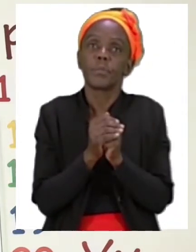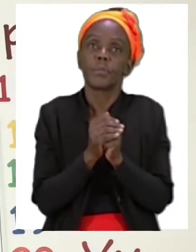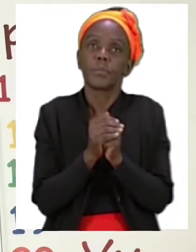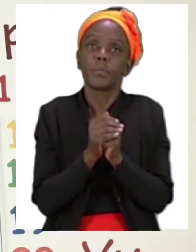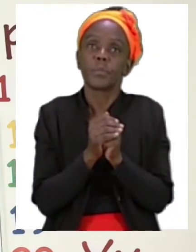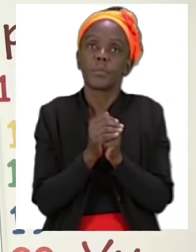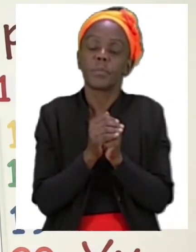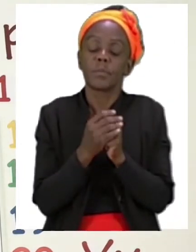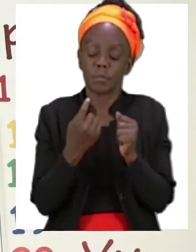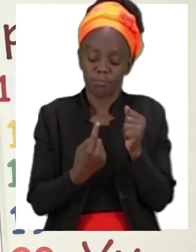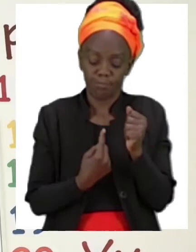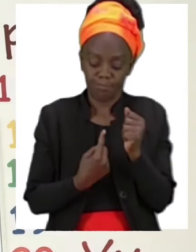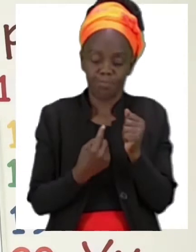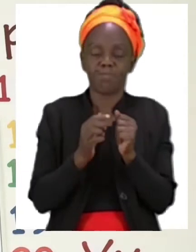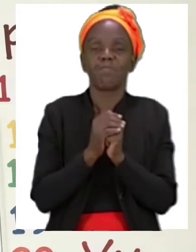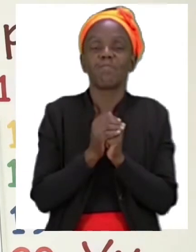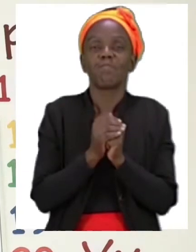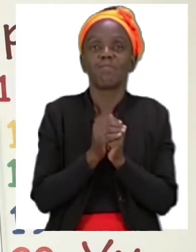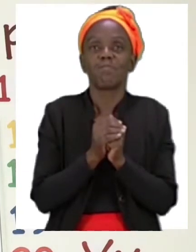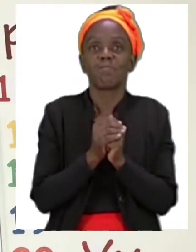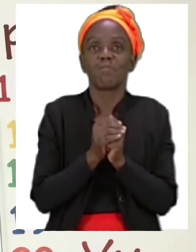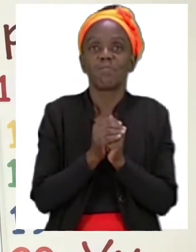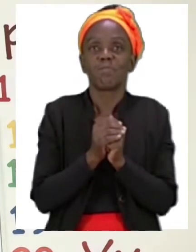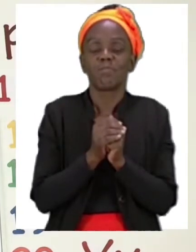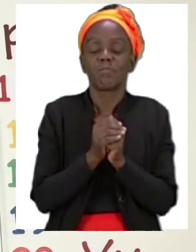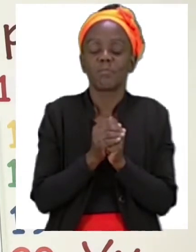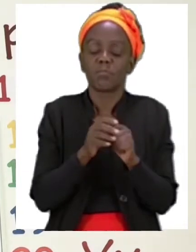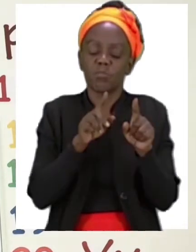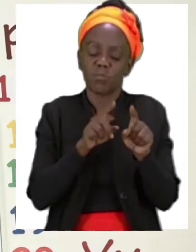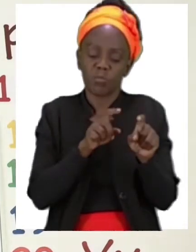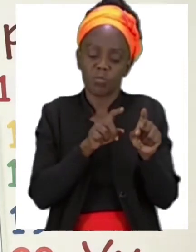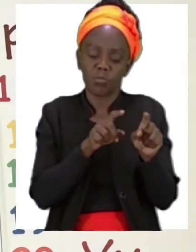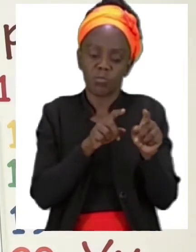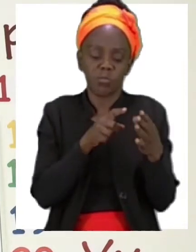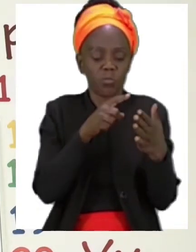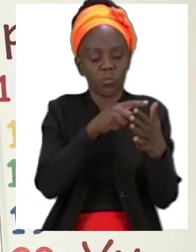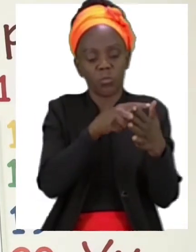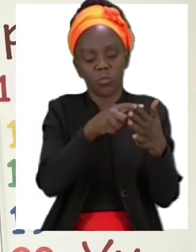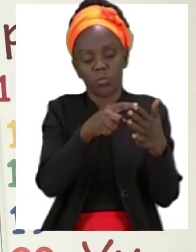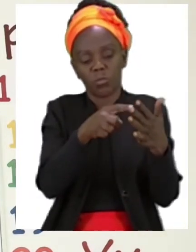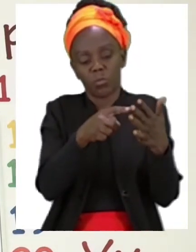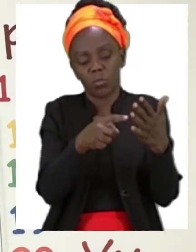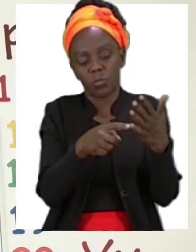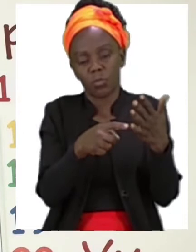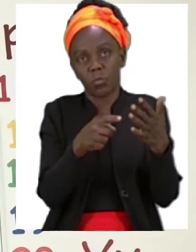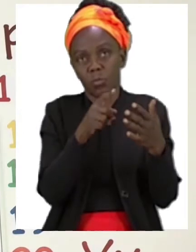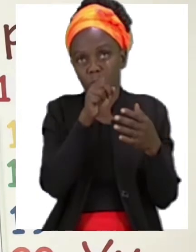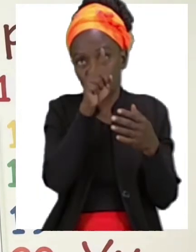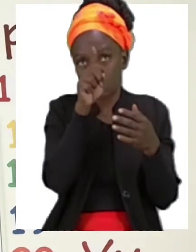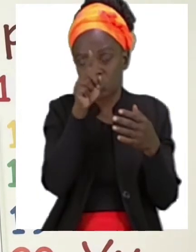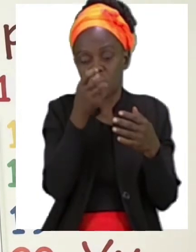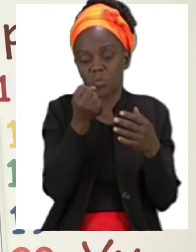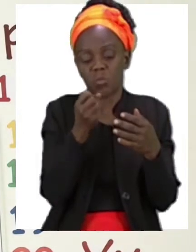that part up to you. So follow the steps that you have been given. First, you must read the